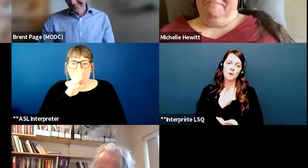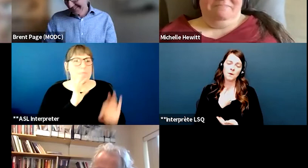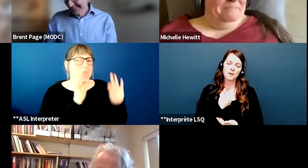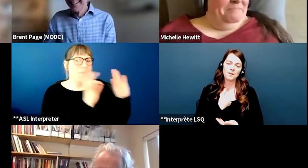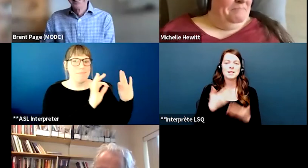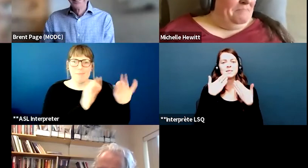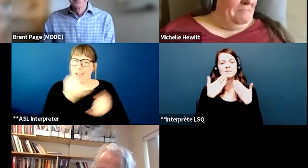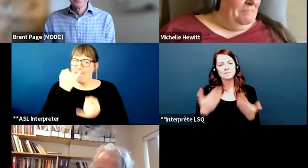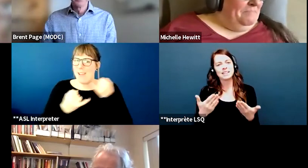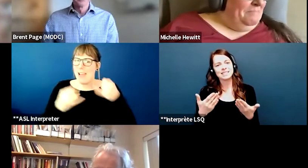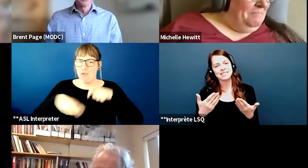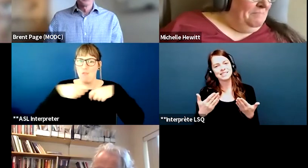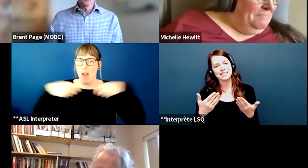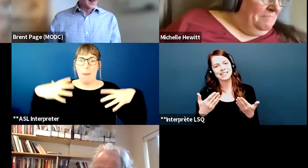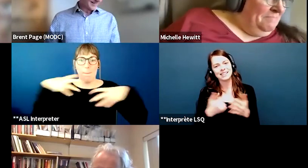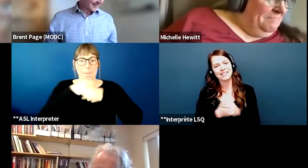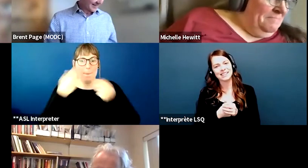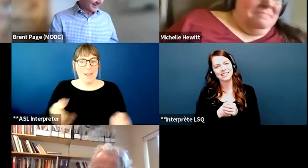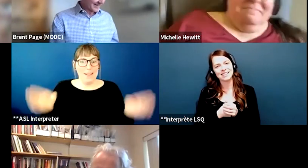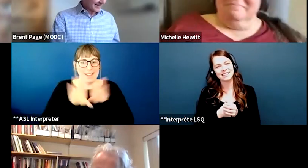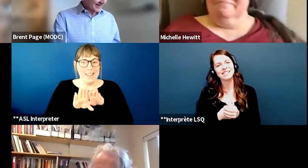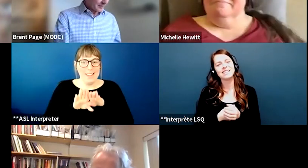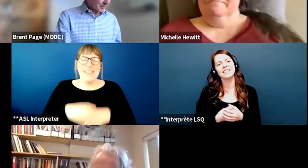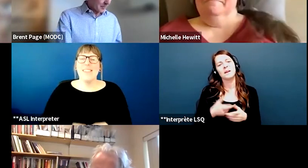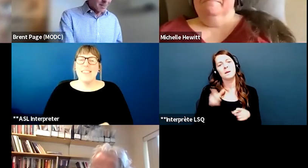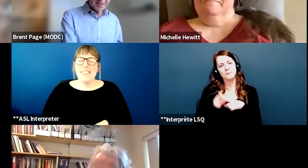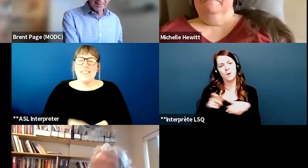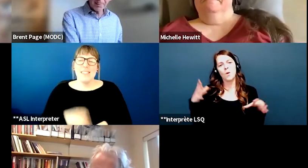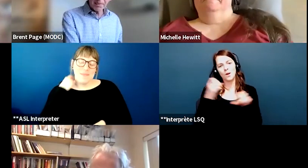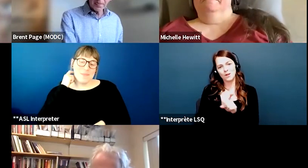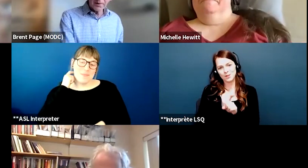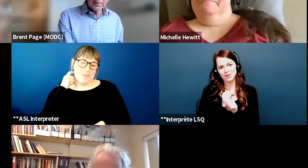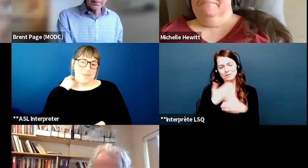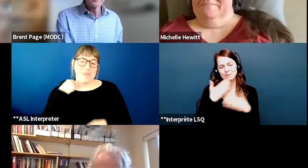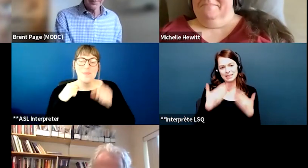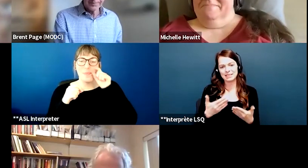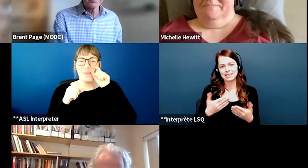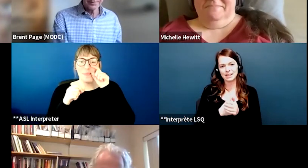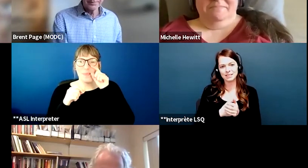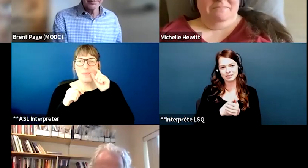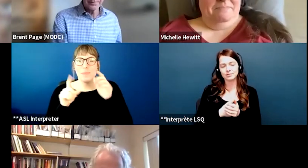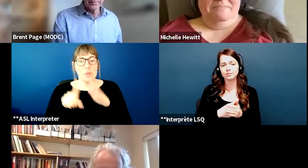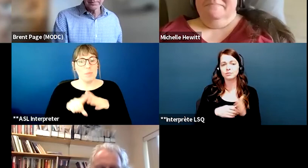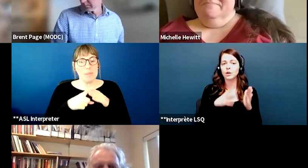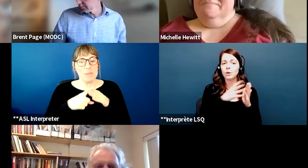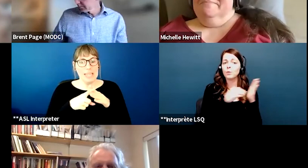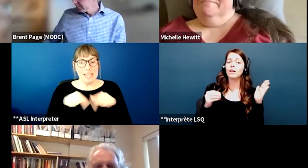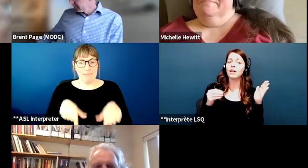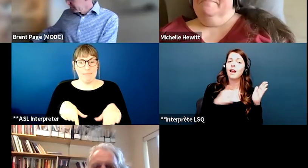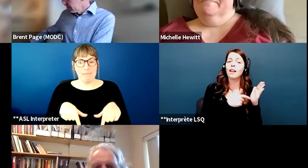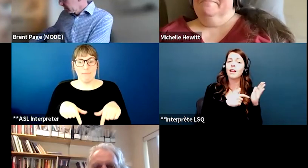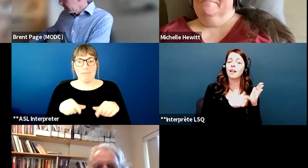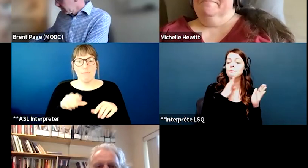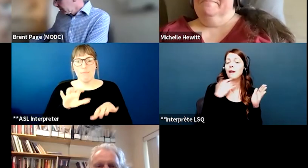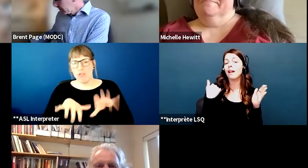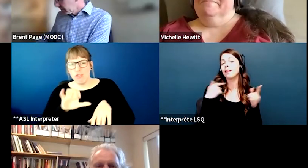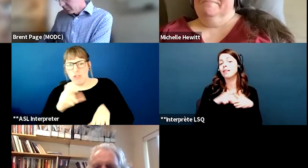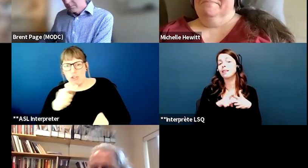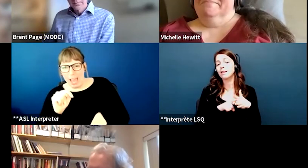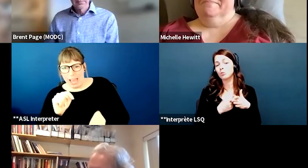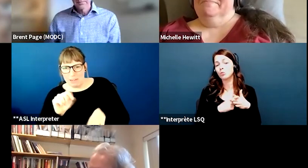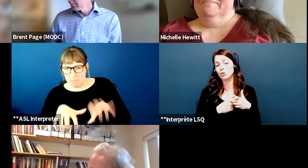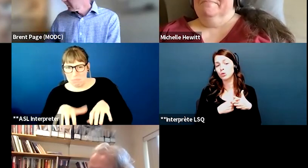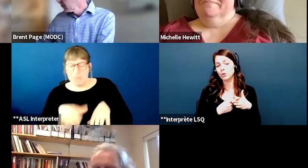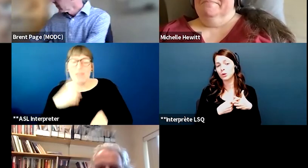up. The motto that someone was speaking at the beginning of the chat in the box